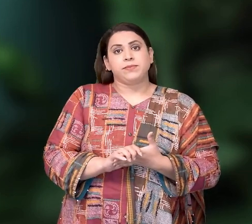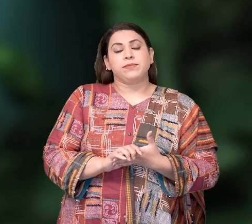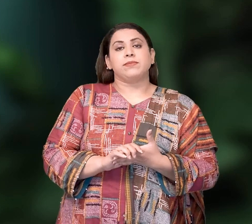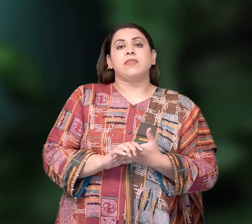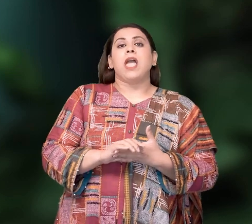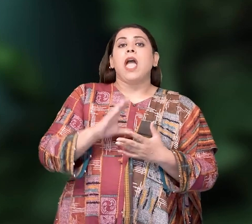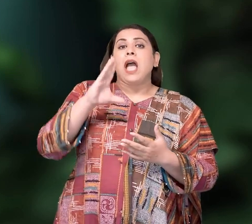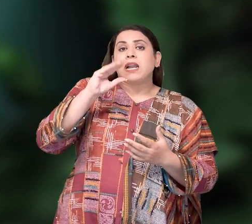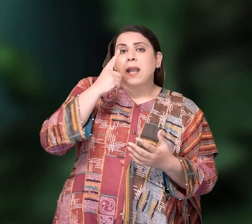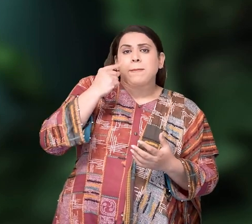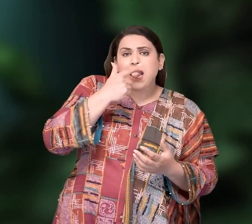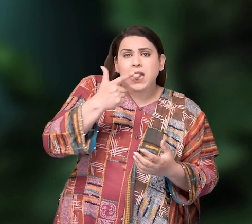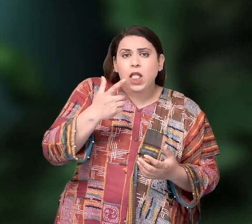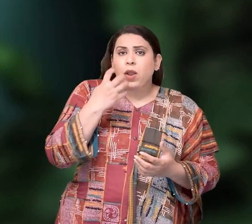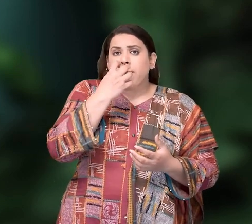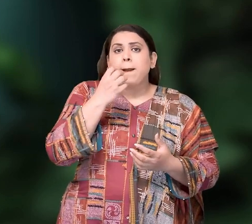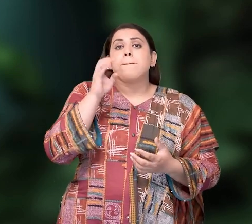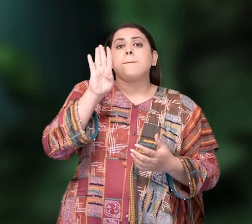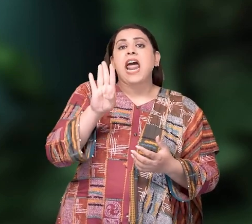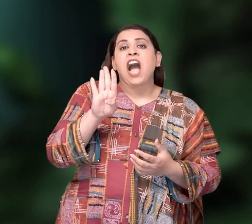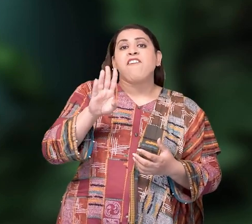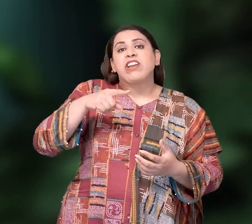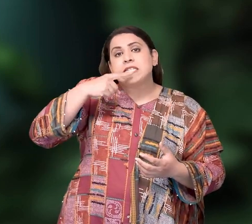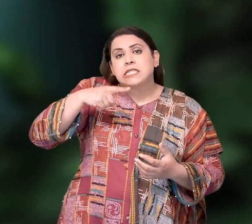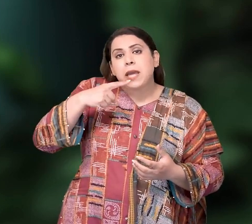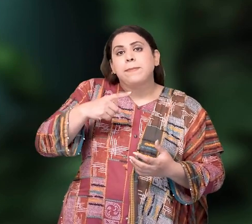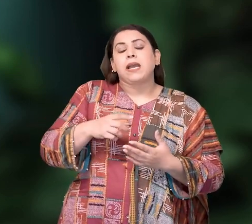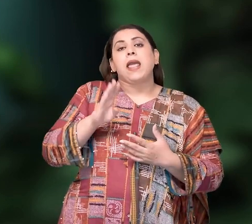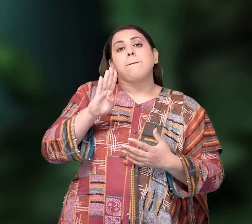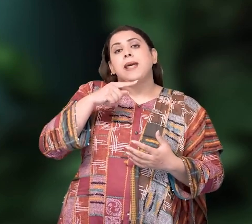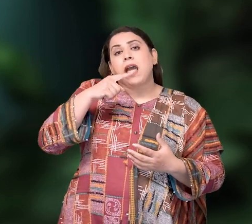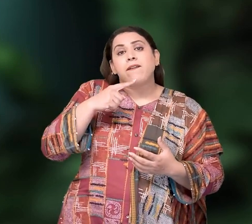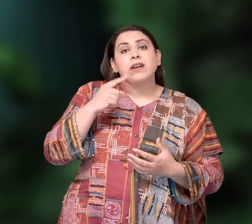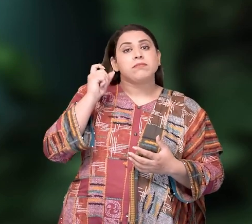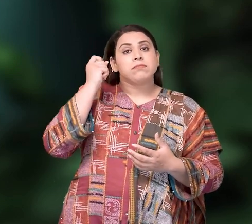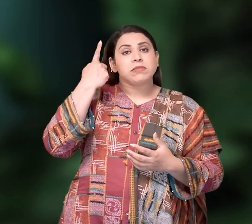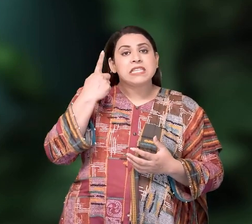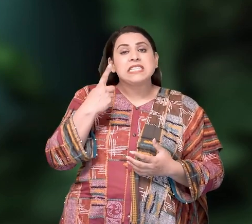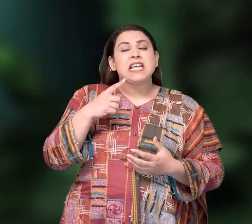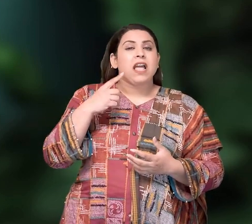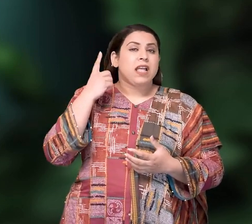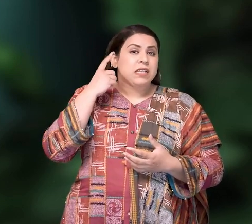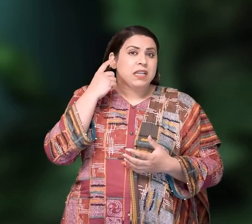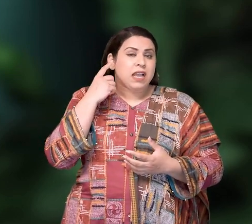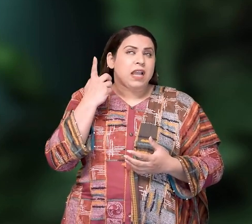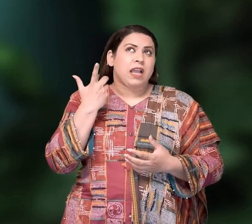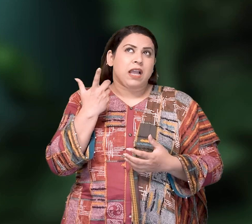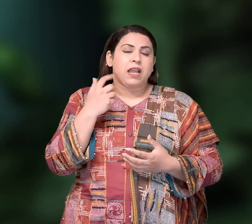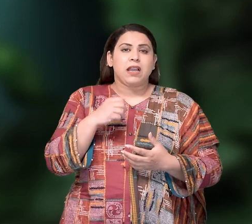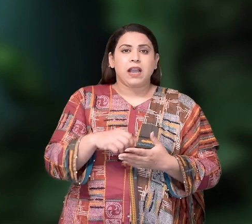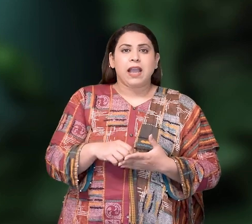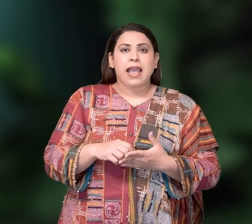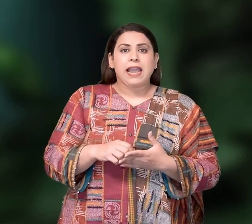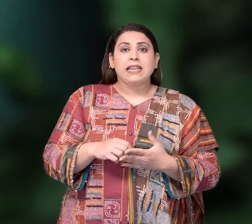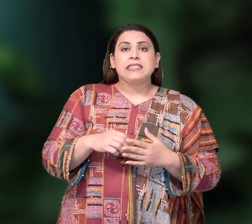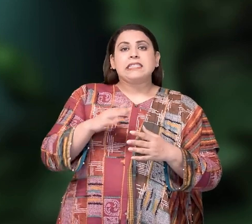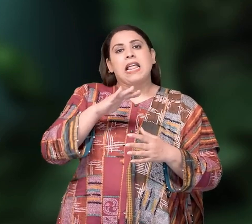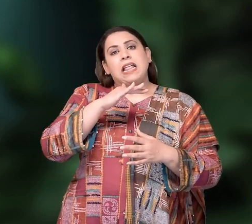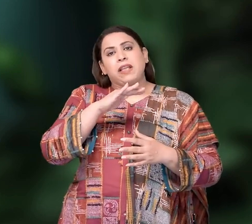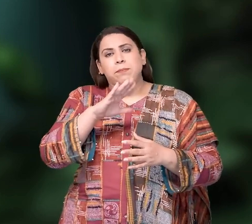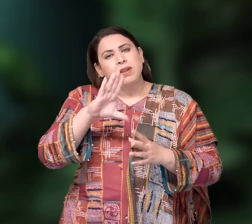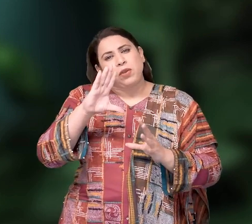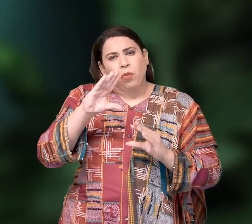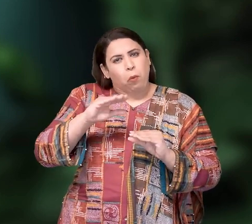the minority speaks Brahui. Brahui is considered by some to be a dead